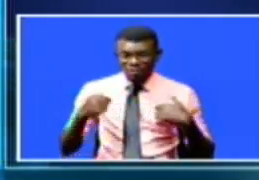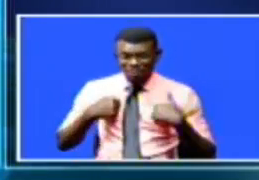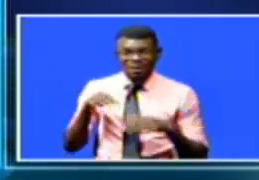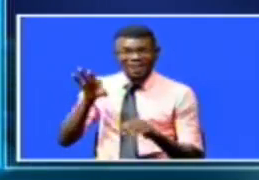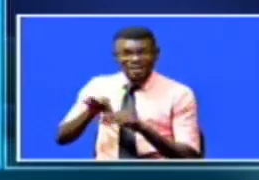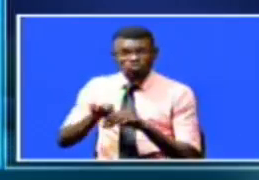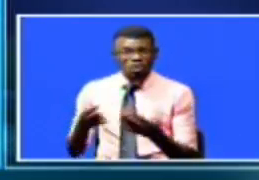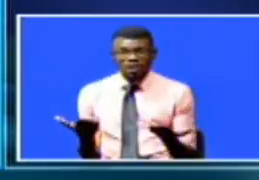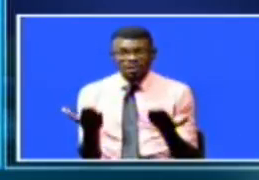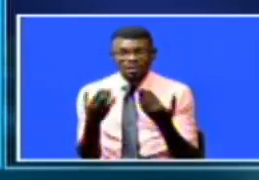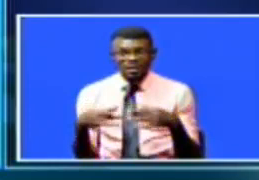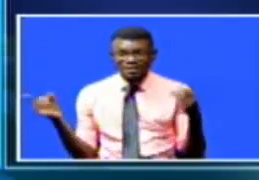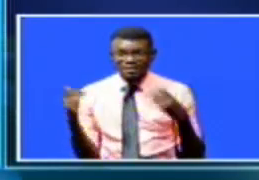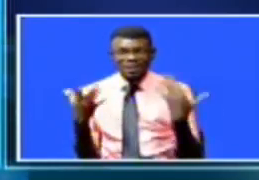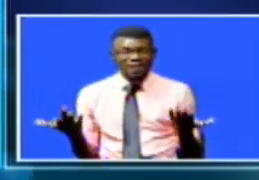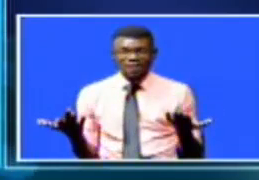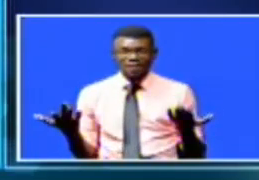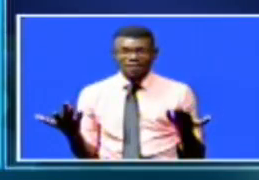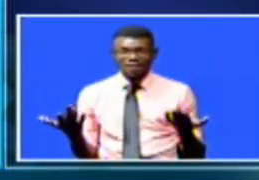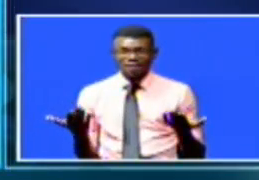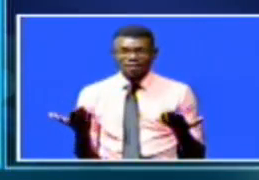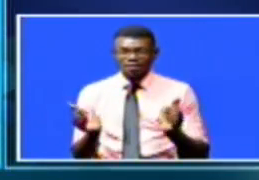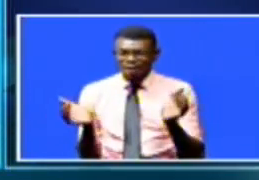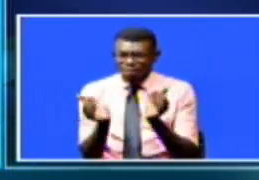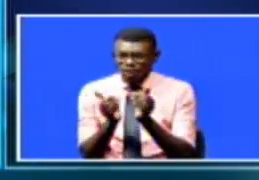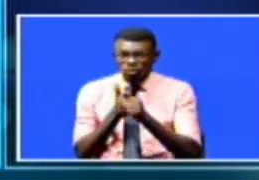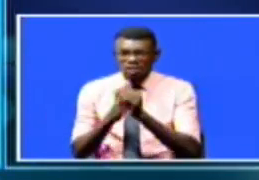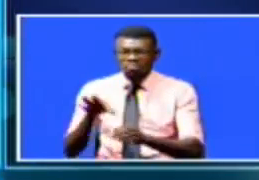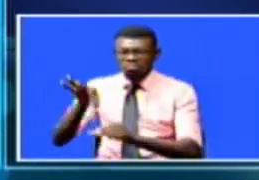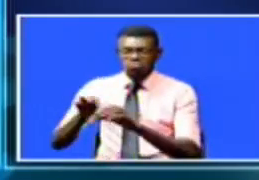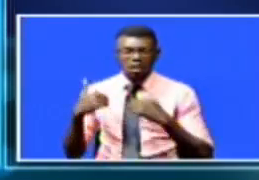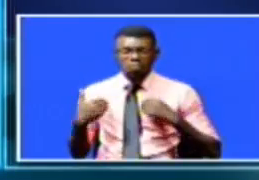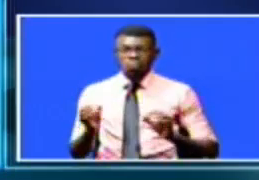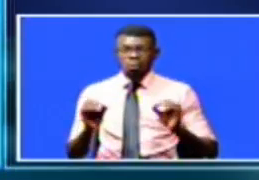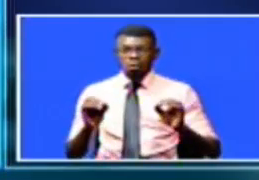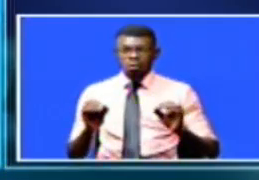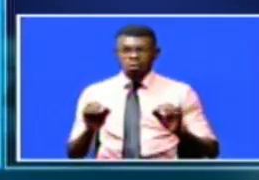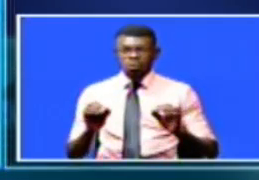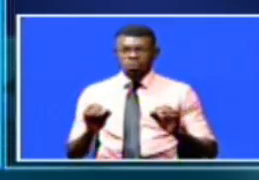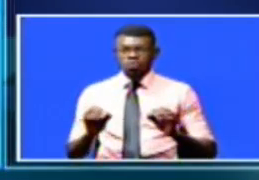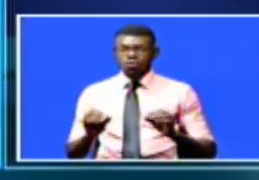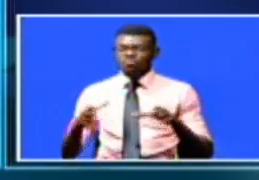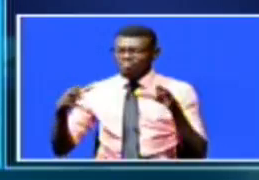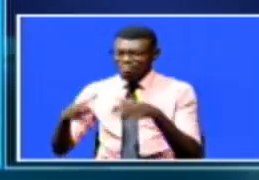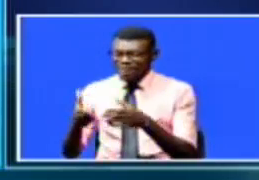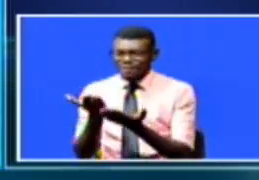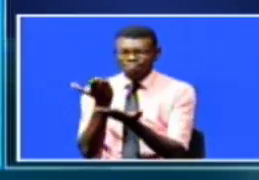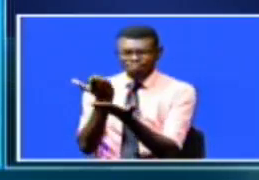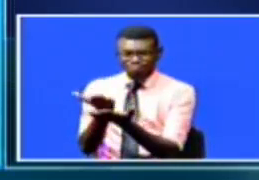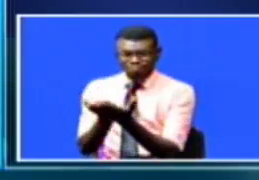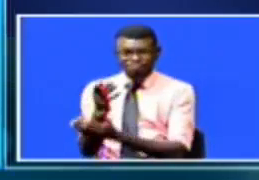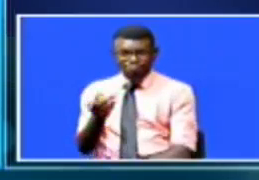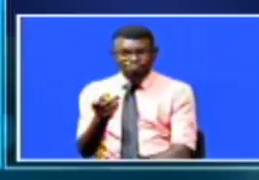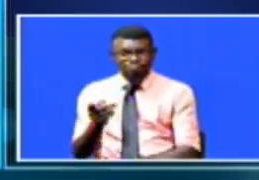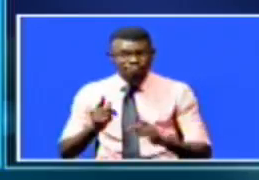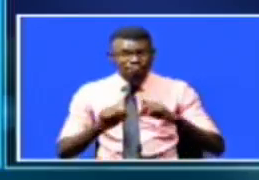which is carried out for you to become a minority leader. You are proposed by the coalition or by your party. But in this